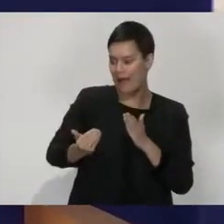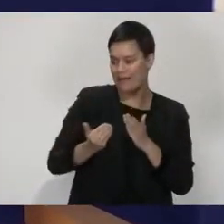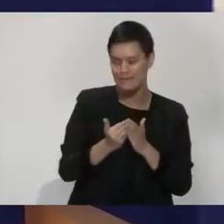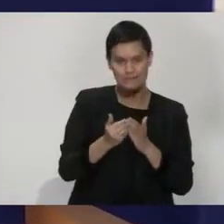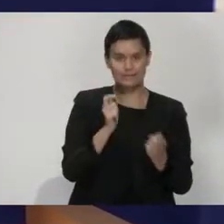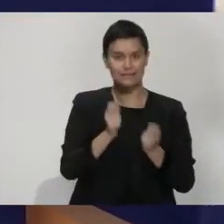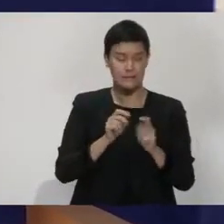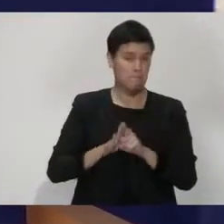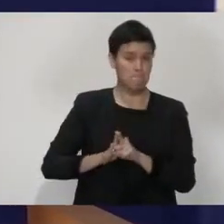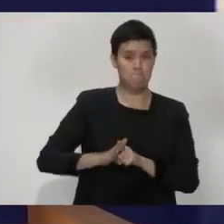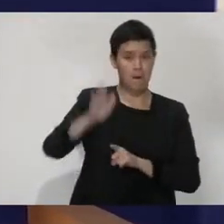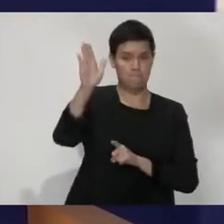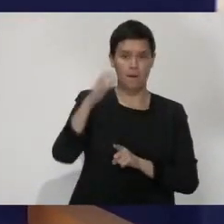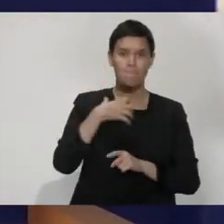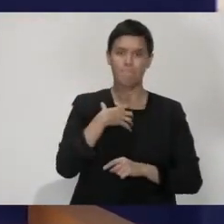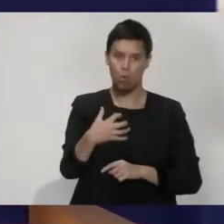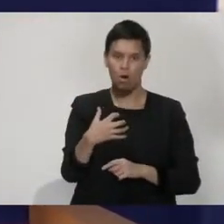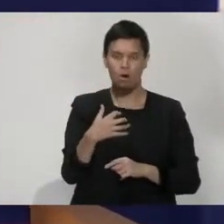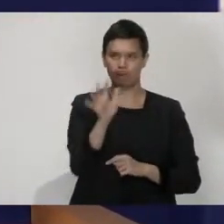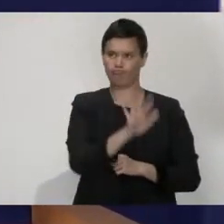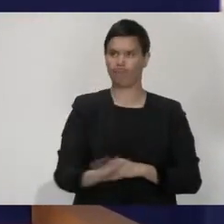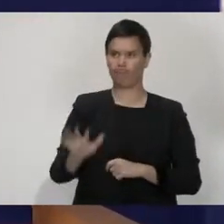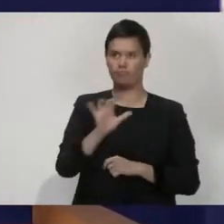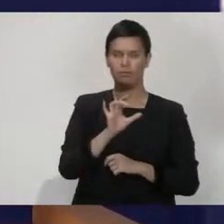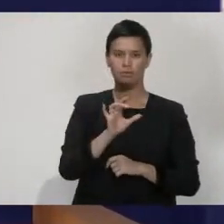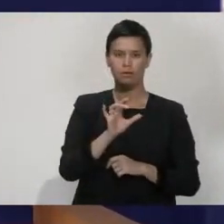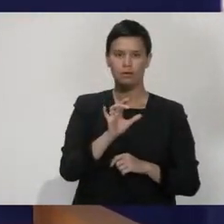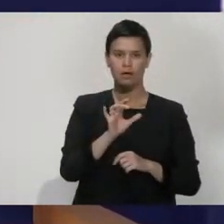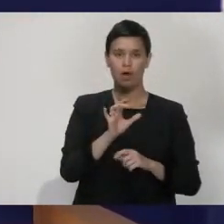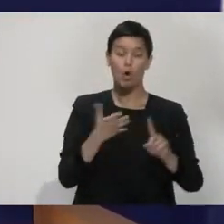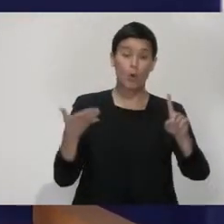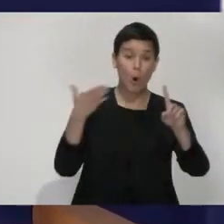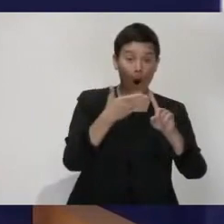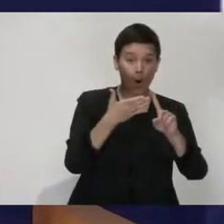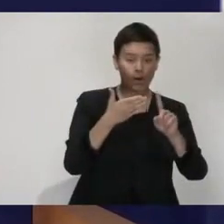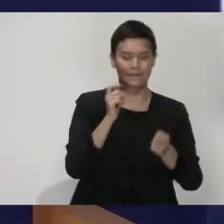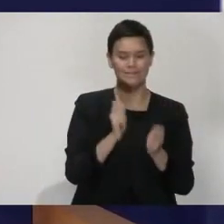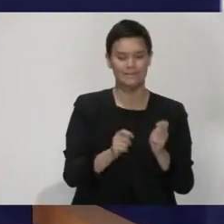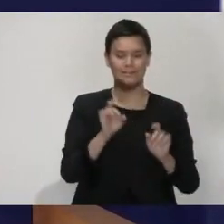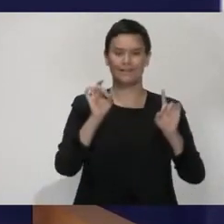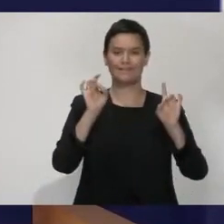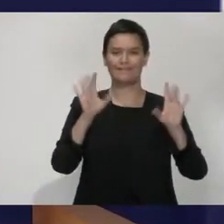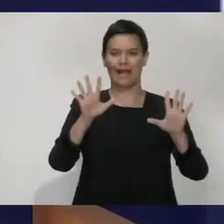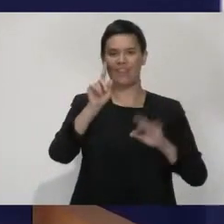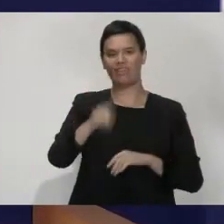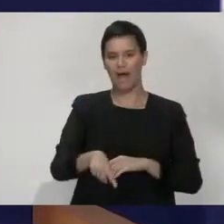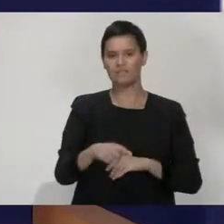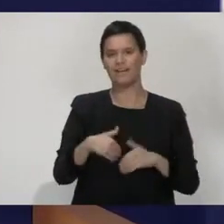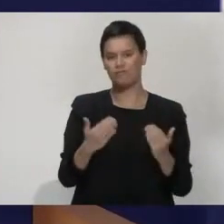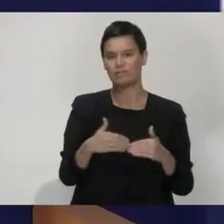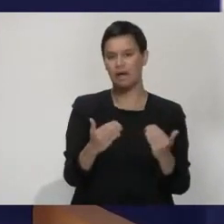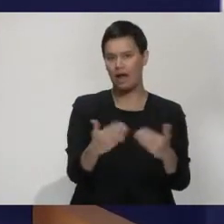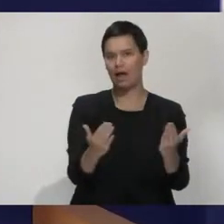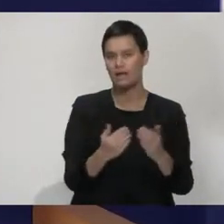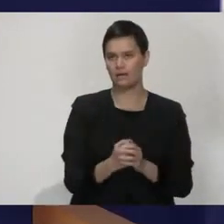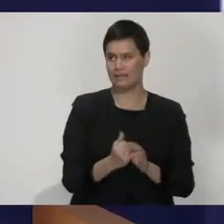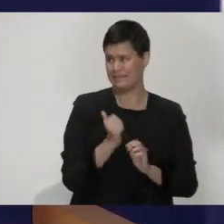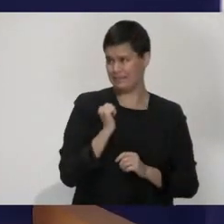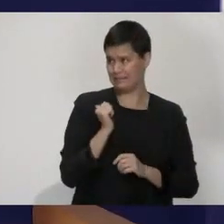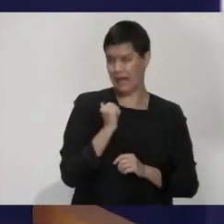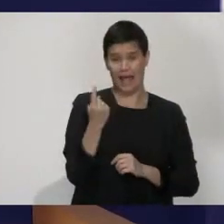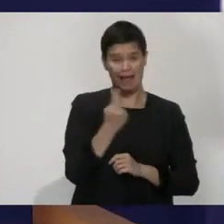we've got a roughly 10,000 a day aim, and certainly yesterday's figures, 11,000. The day before that, I think,